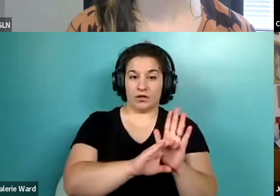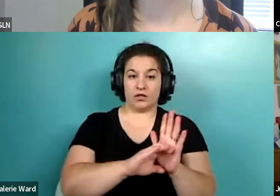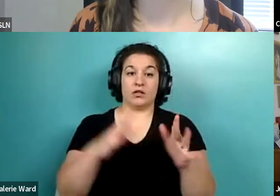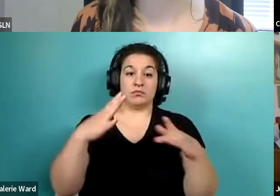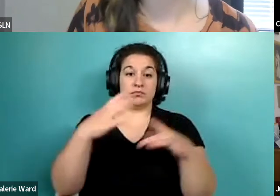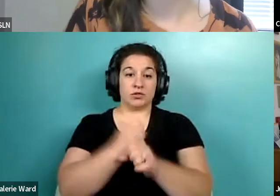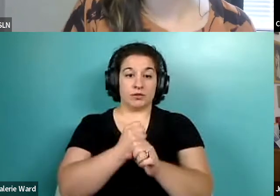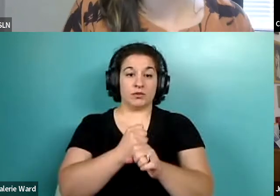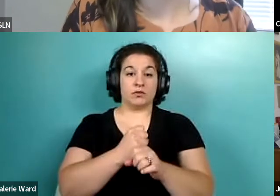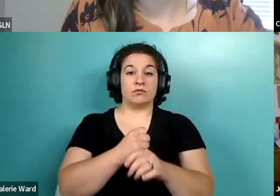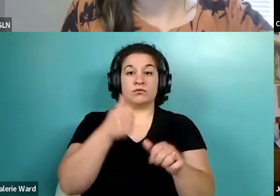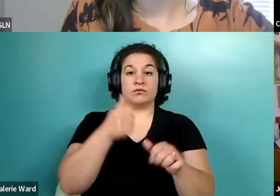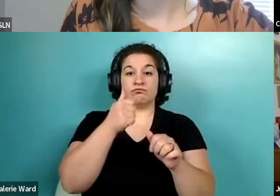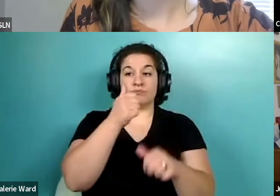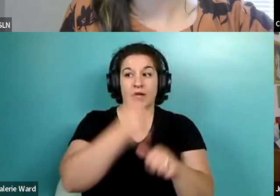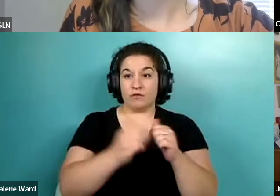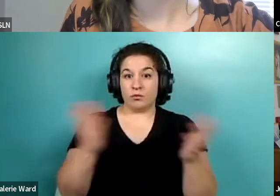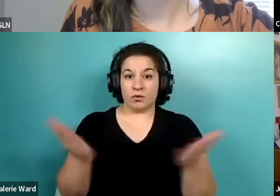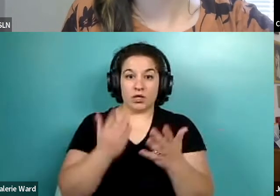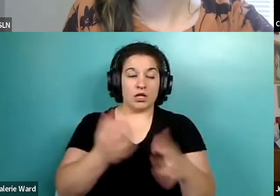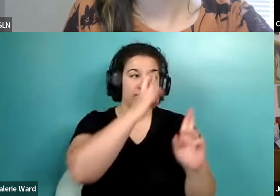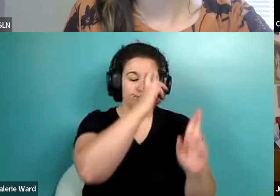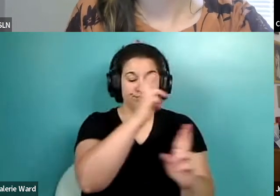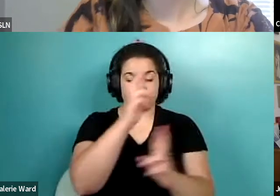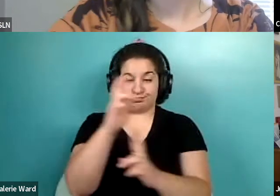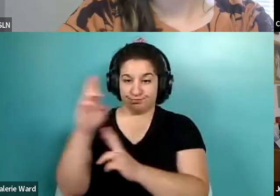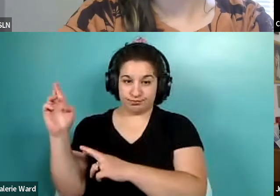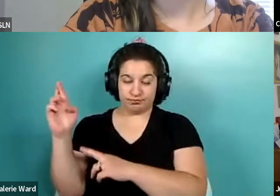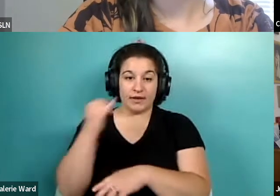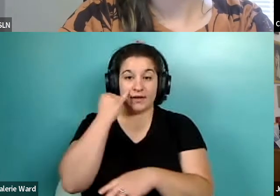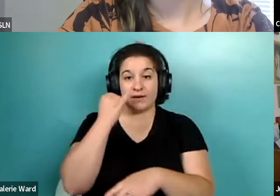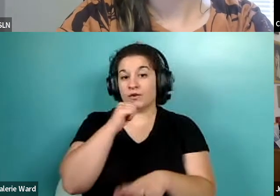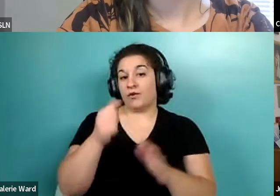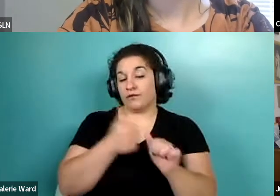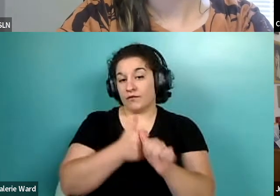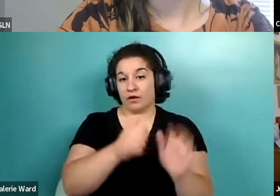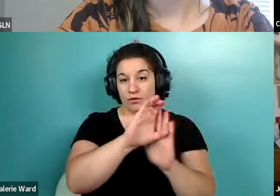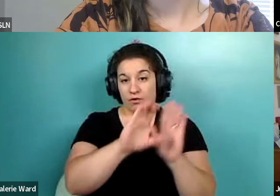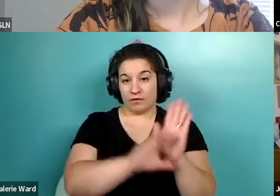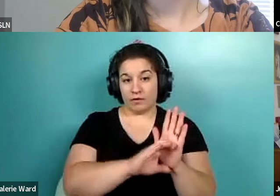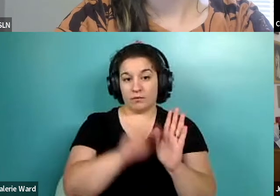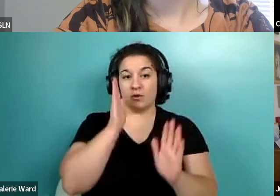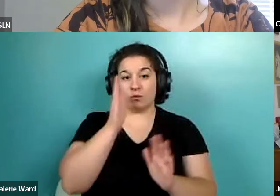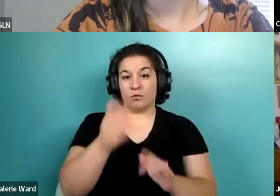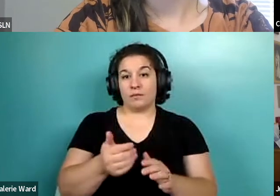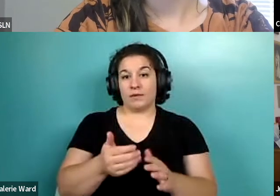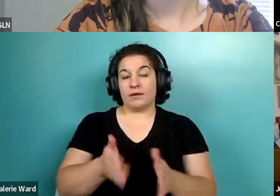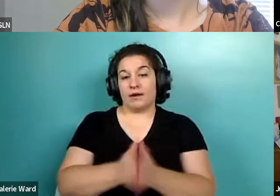speakers with respect. Those who are not adhering to the Code of Conduct will be asked to leave the webinar. All presentations in